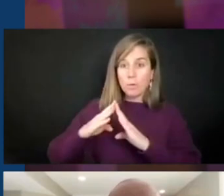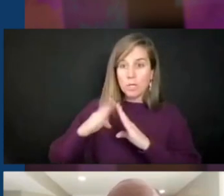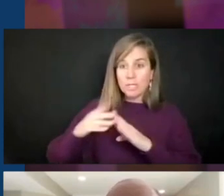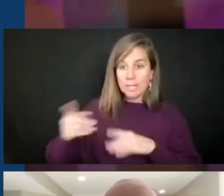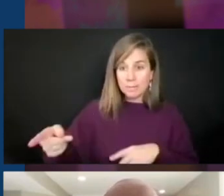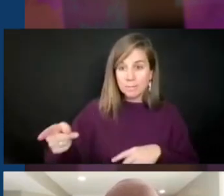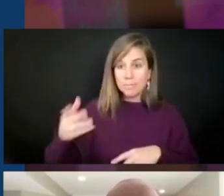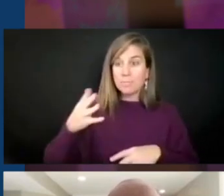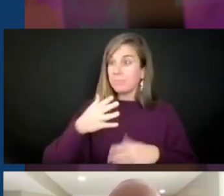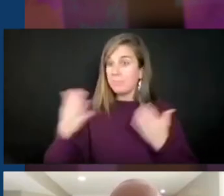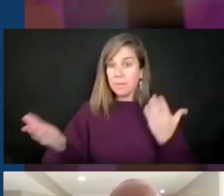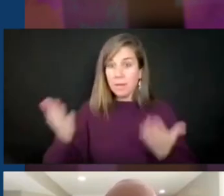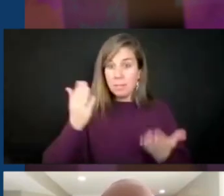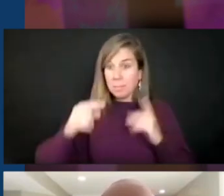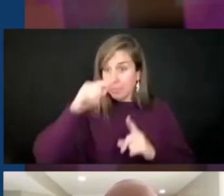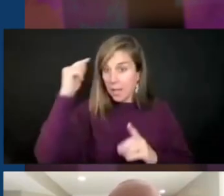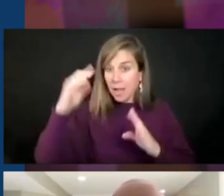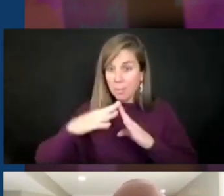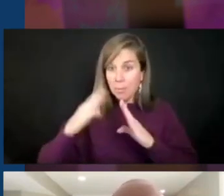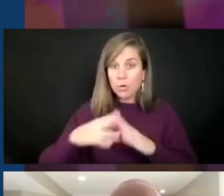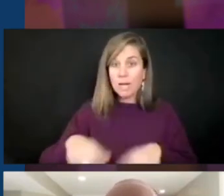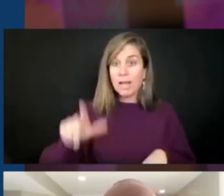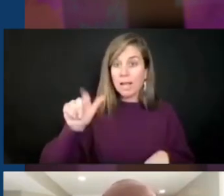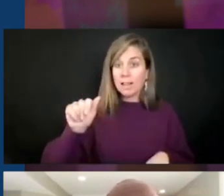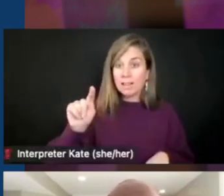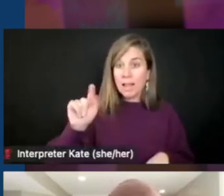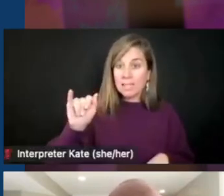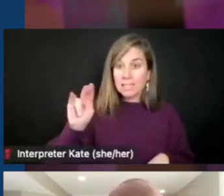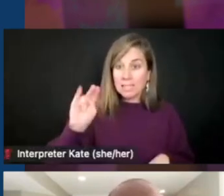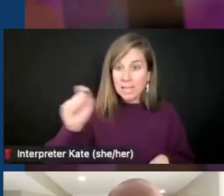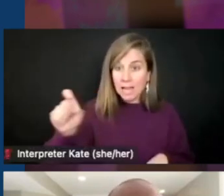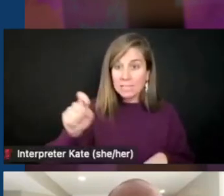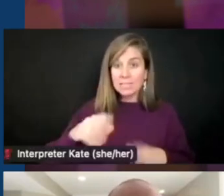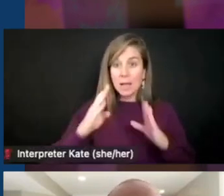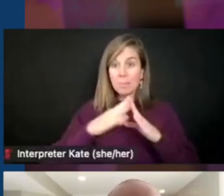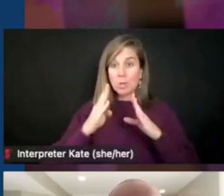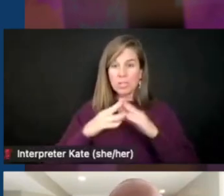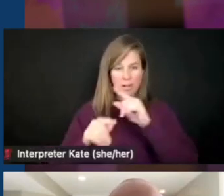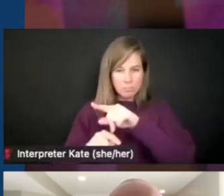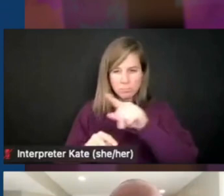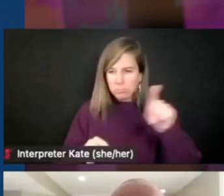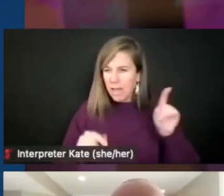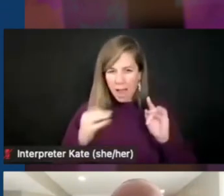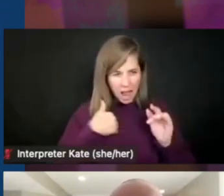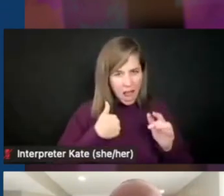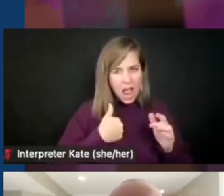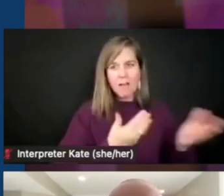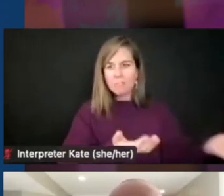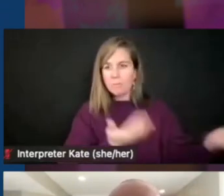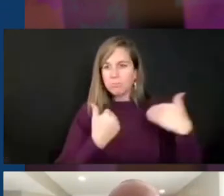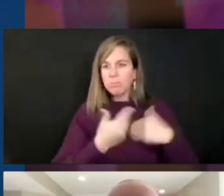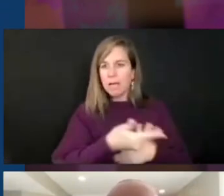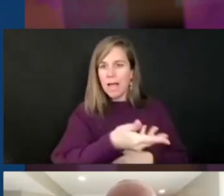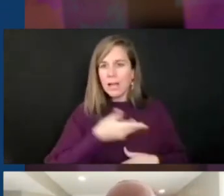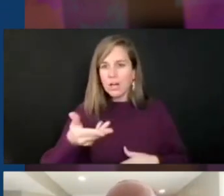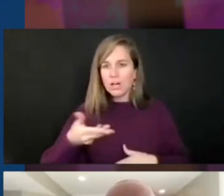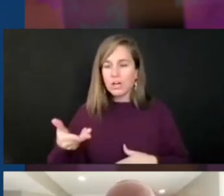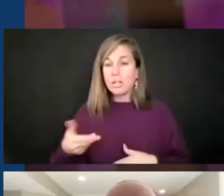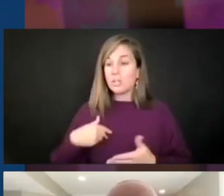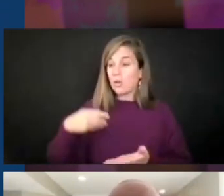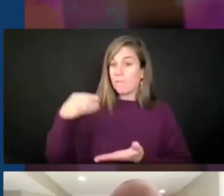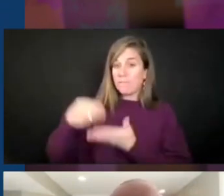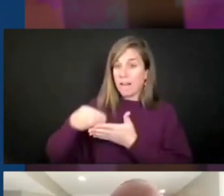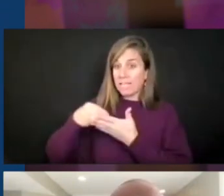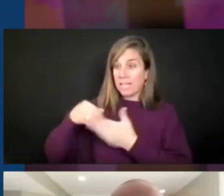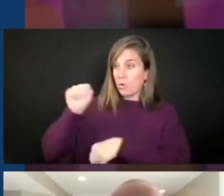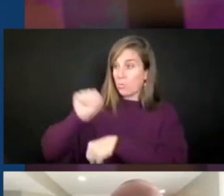from Black community members, Latinx community members, and on and on. Shift the work and the funding to folks from